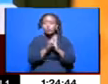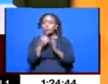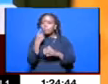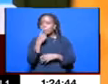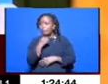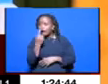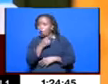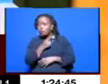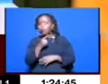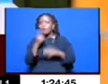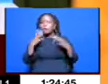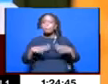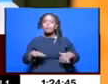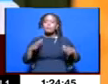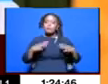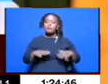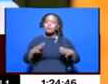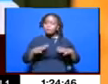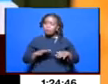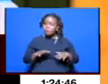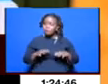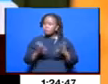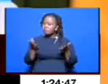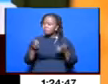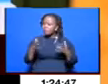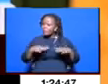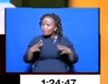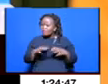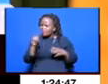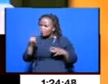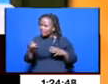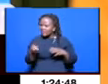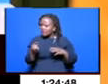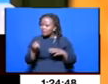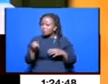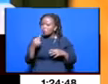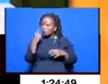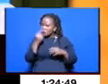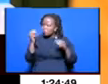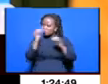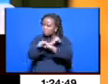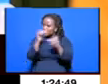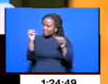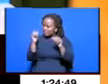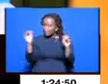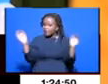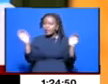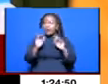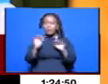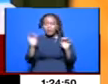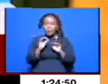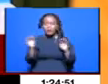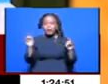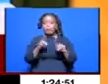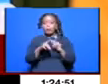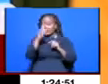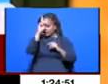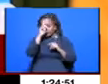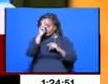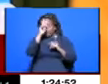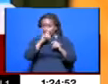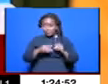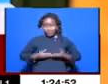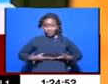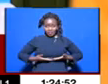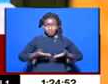And the word people here is not an ornamental one. It is a serious expression of what